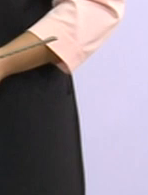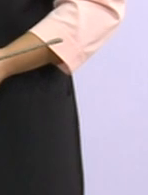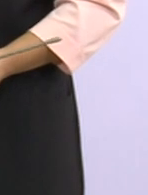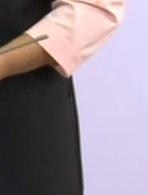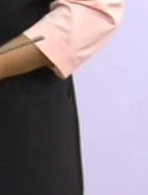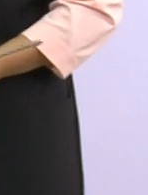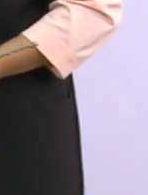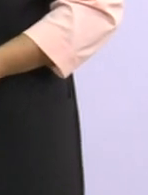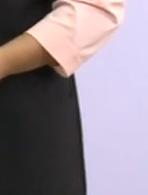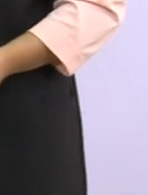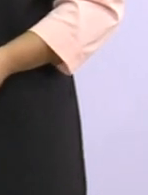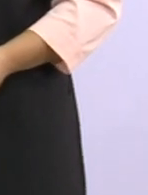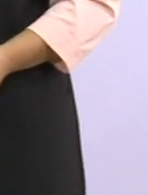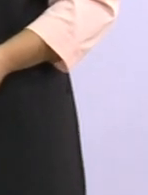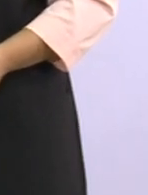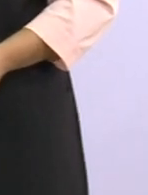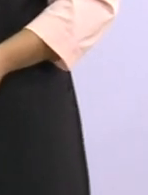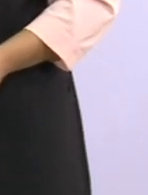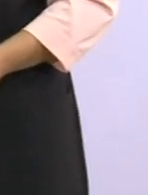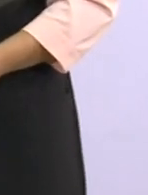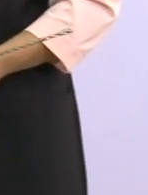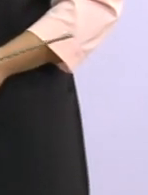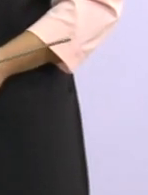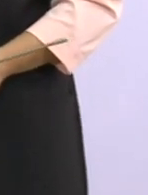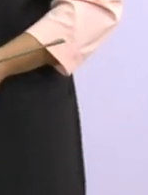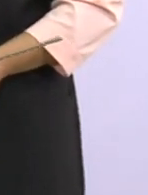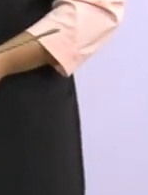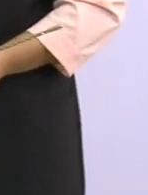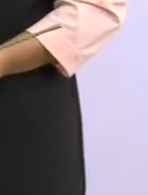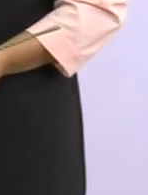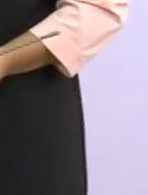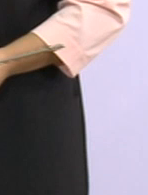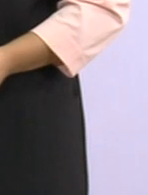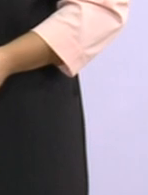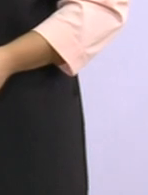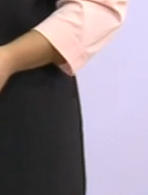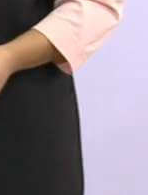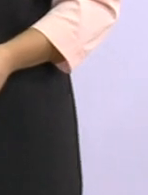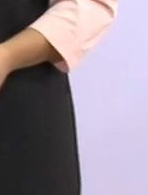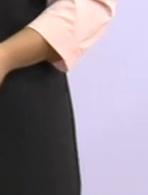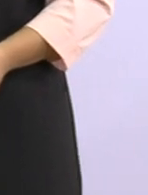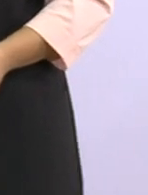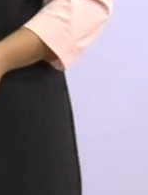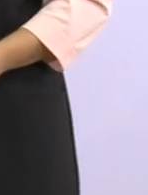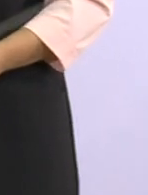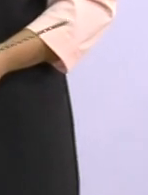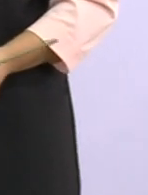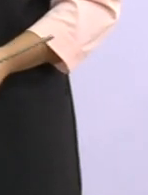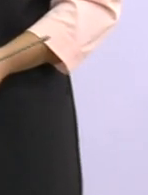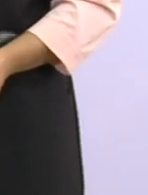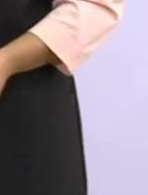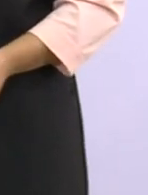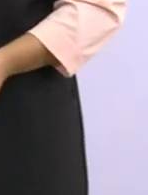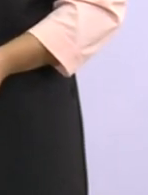Good of you. It's wrestling, judo, and boxing. And when did Astana Arena open to the